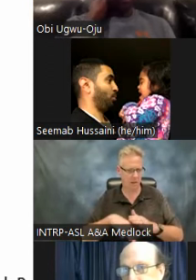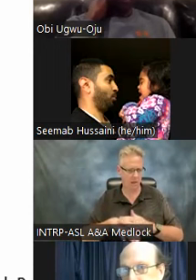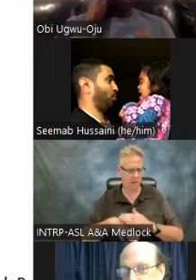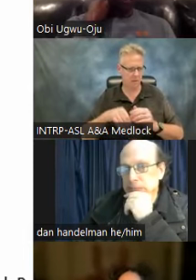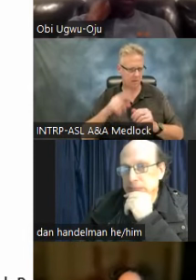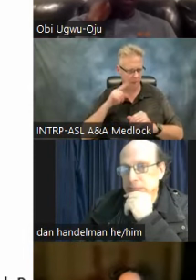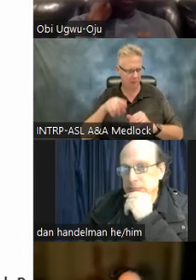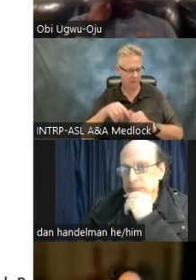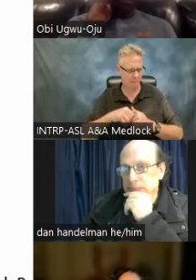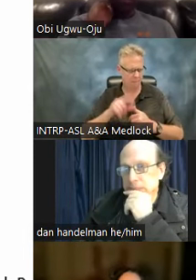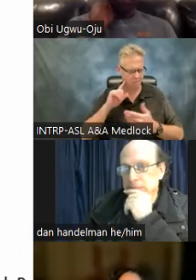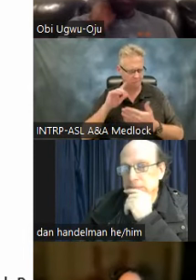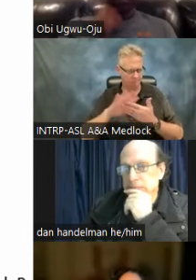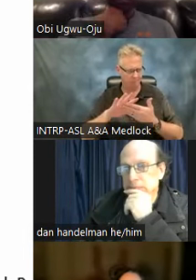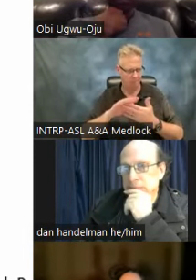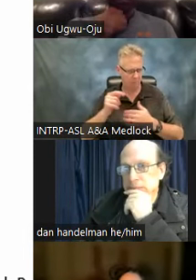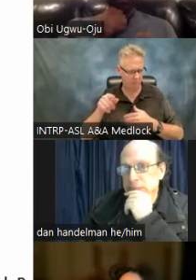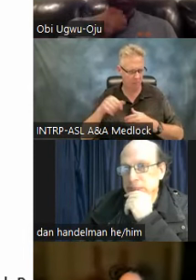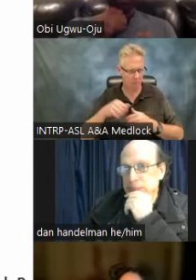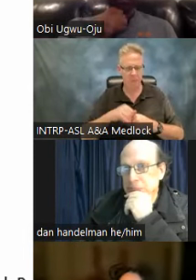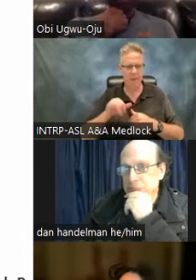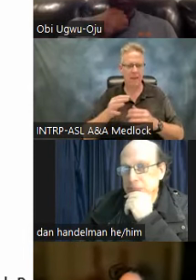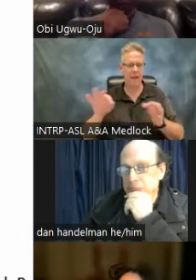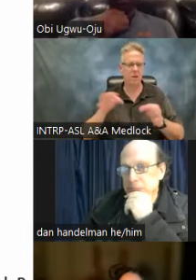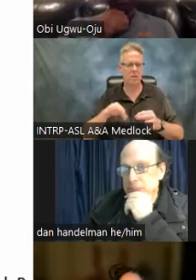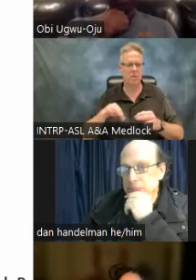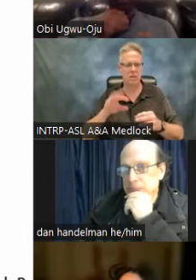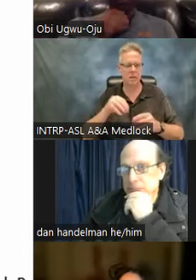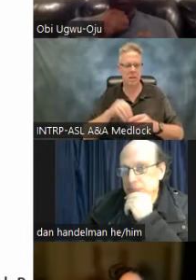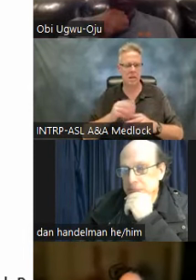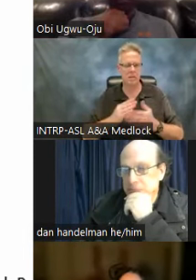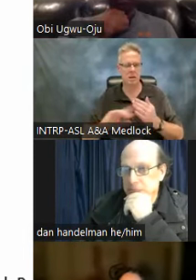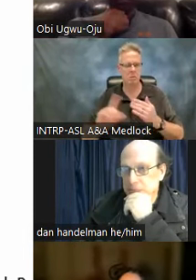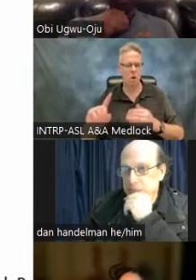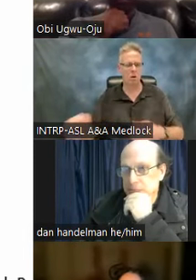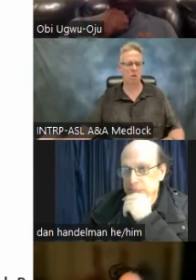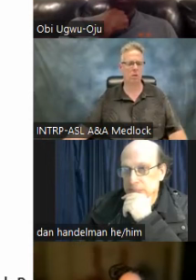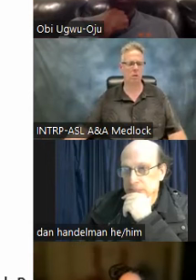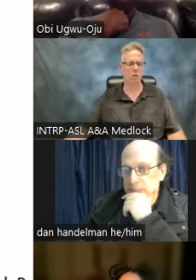know, unless that language is in there somewhere. I don't really have.